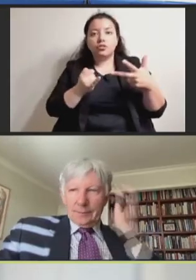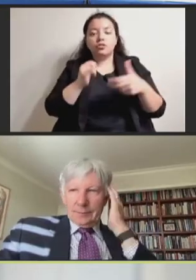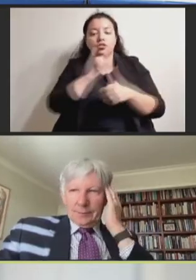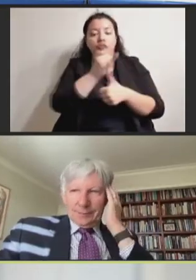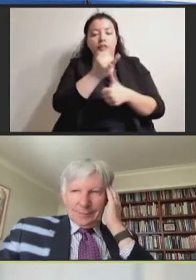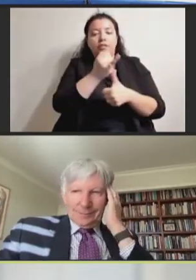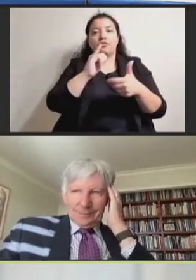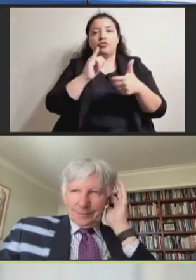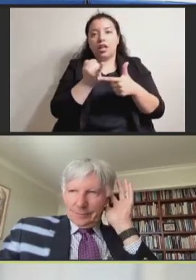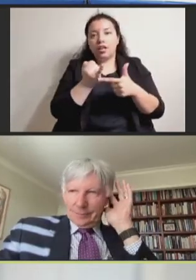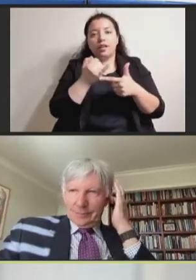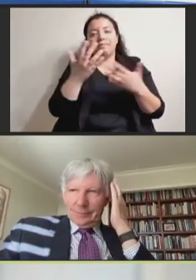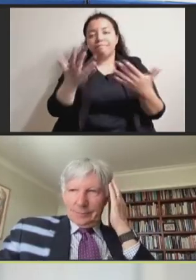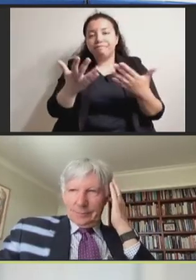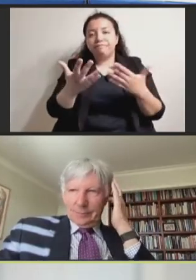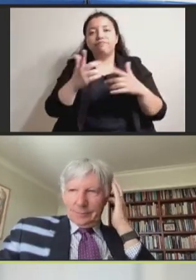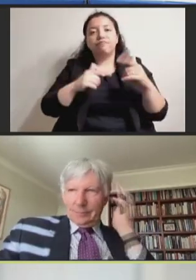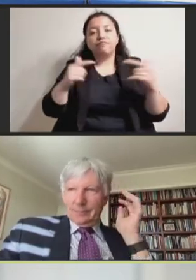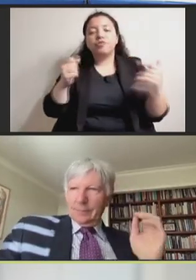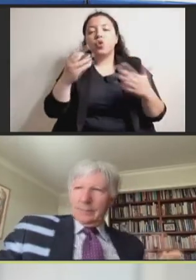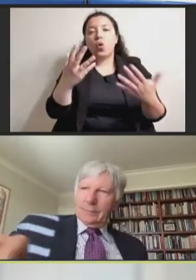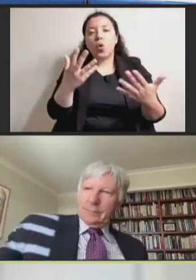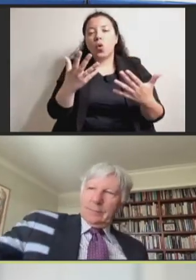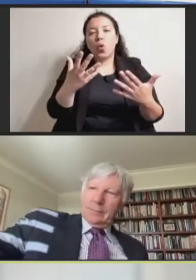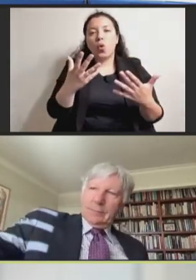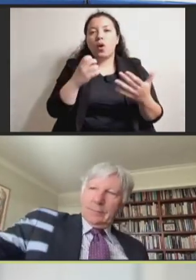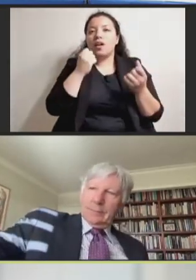overall from their primary series. But we don't